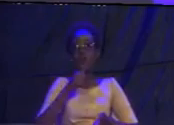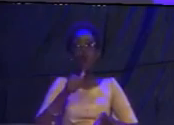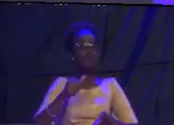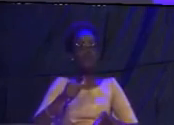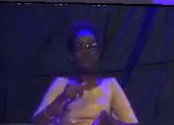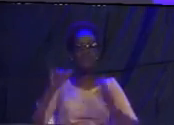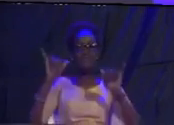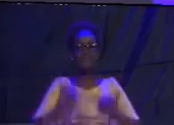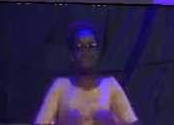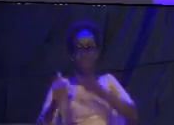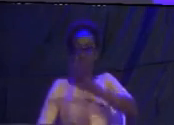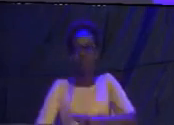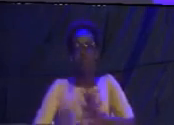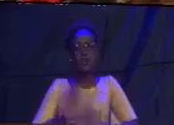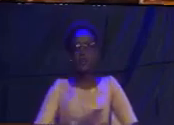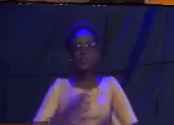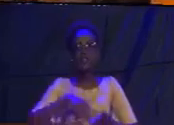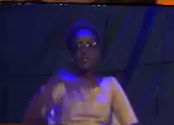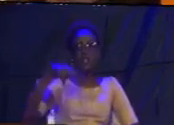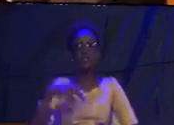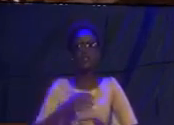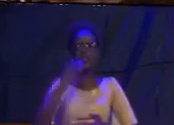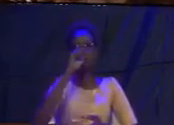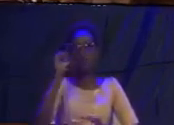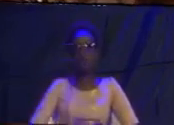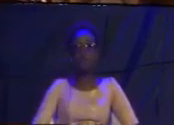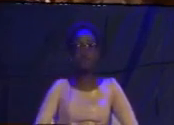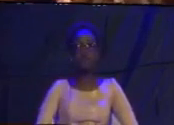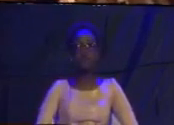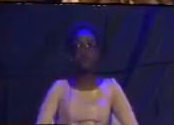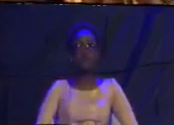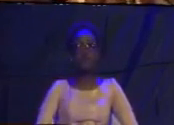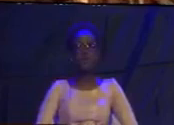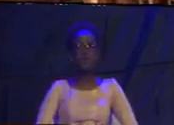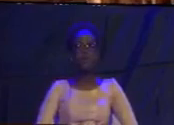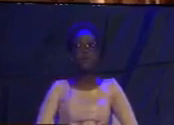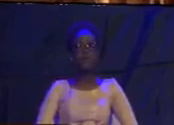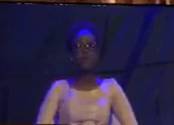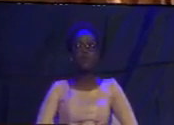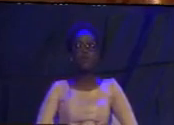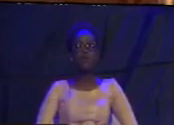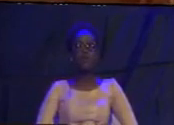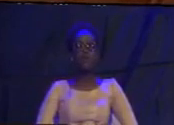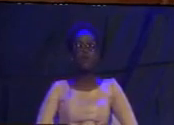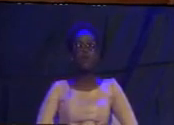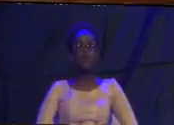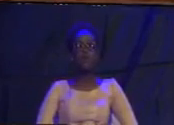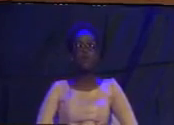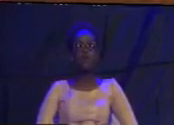Although as Africans we are bowing our heads because of these challenges everywhere, God is still